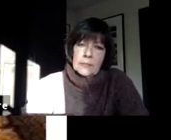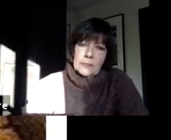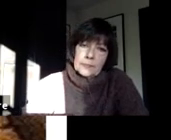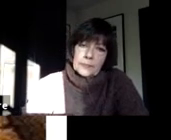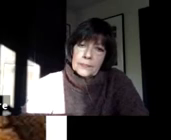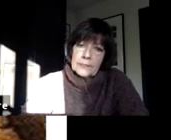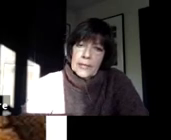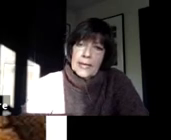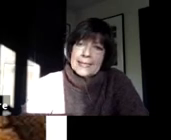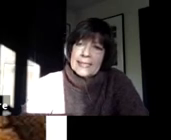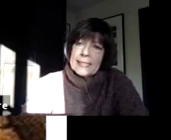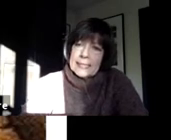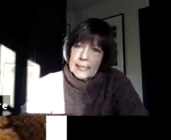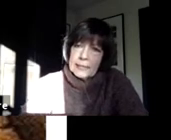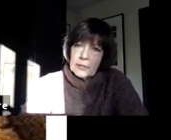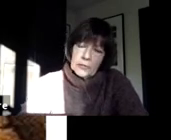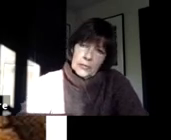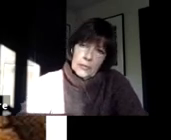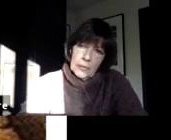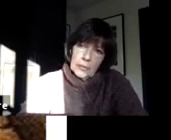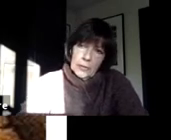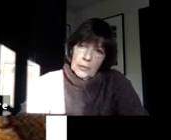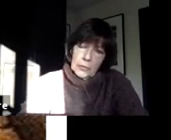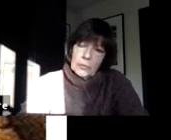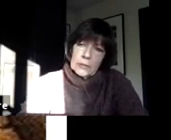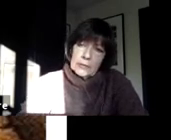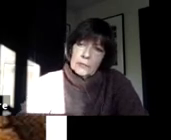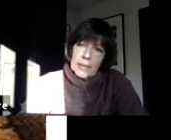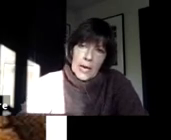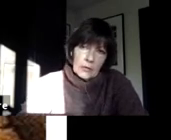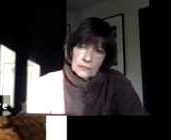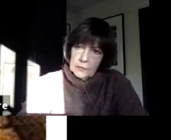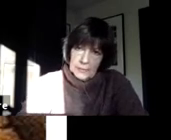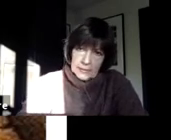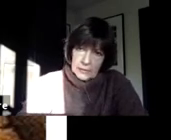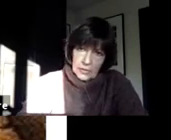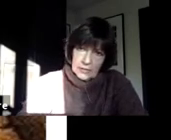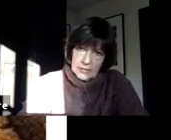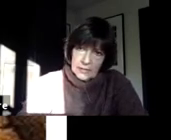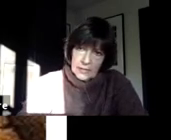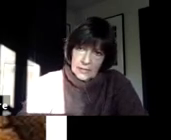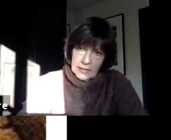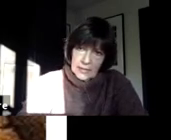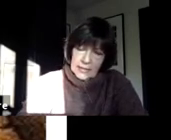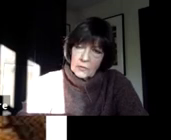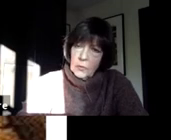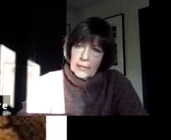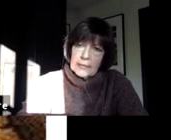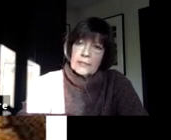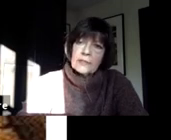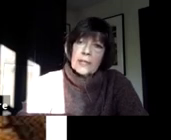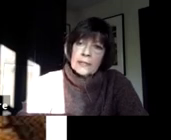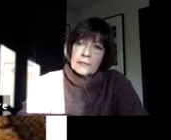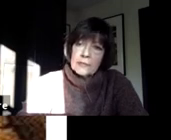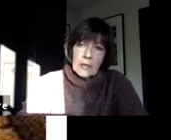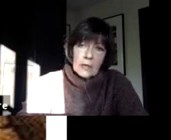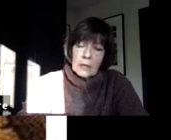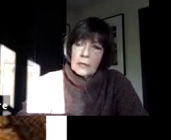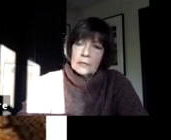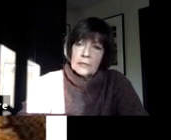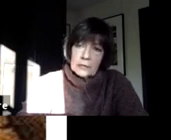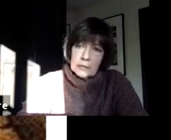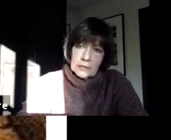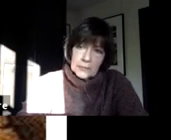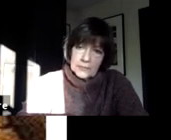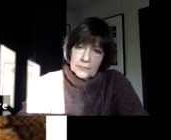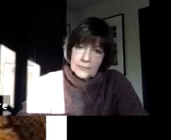ourselves, as designers who deliver powerful messages and quality of life all